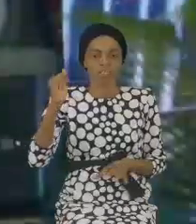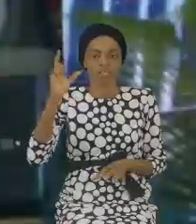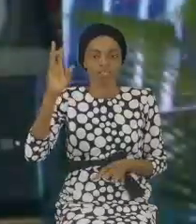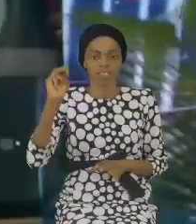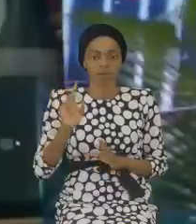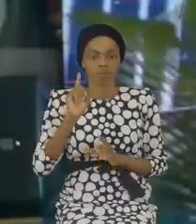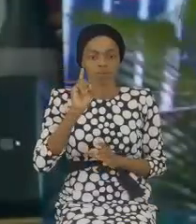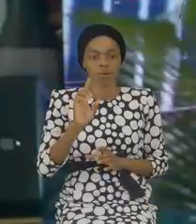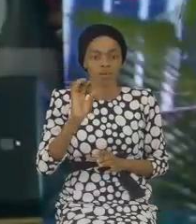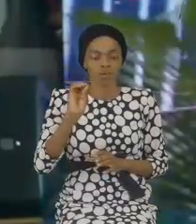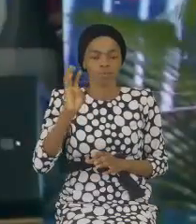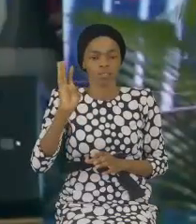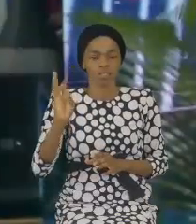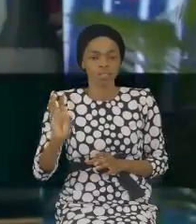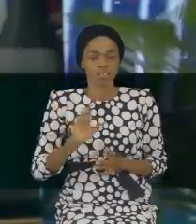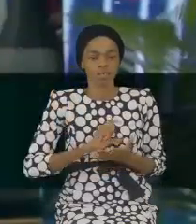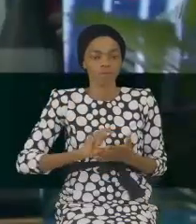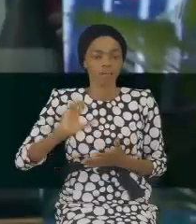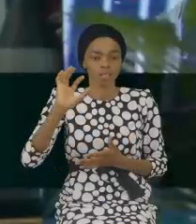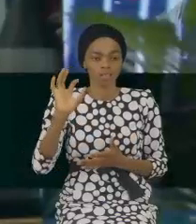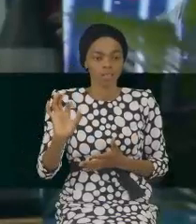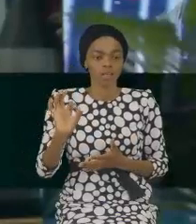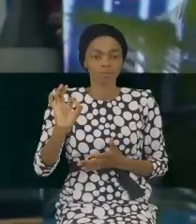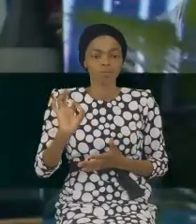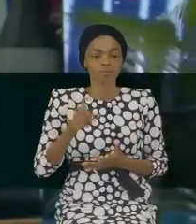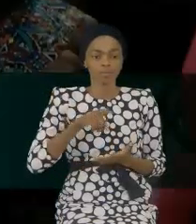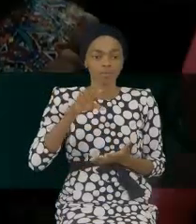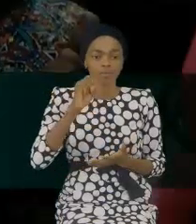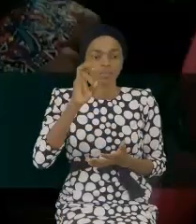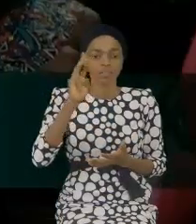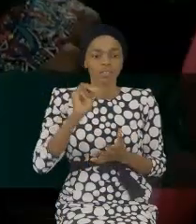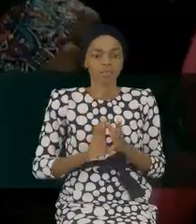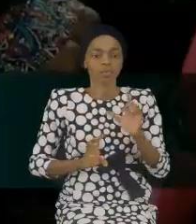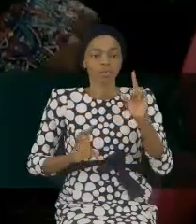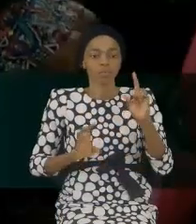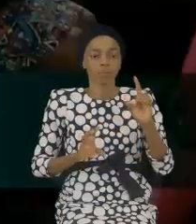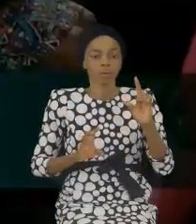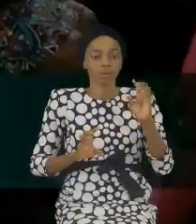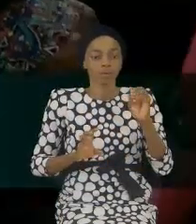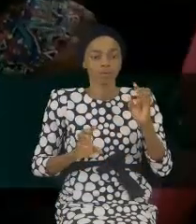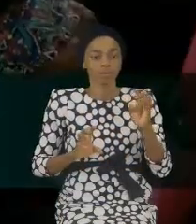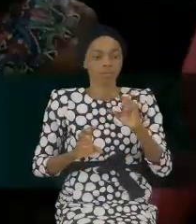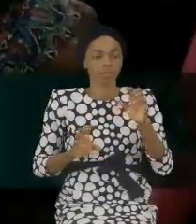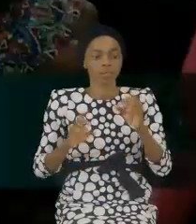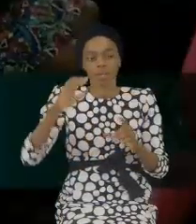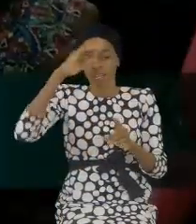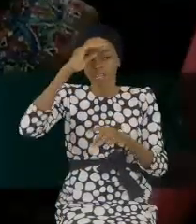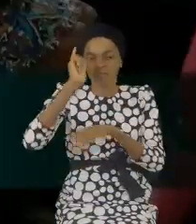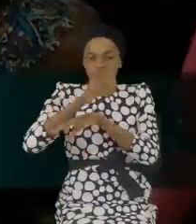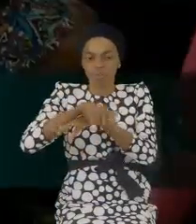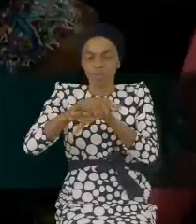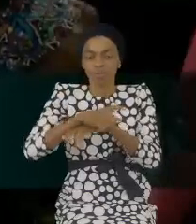from verse 9. Psalm 106, verse 9, he rebuked the Red Sea also.